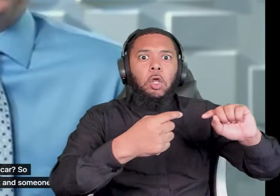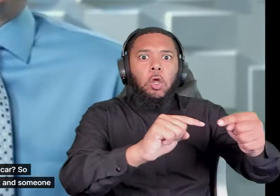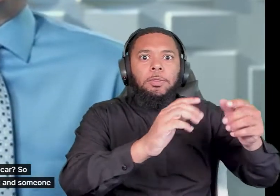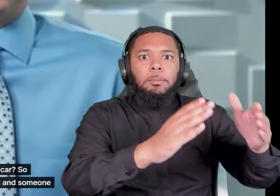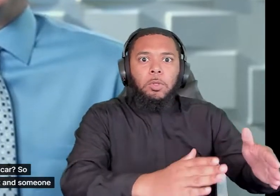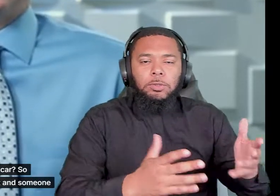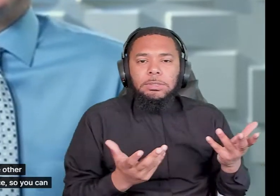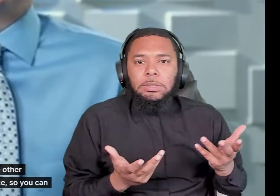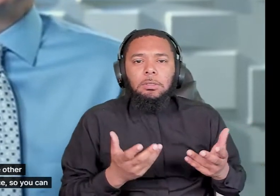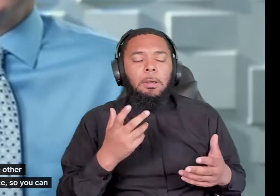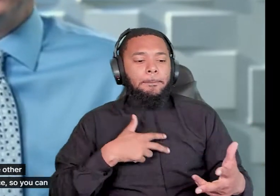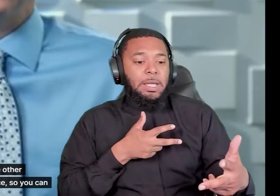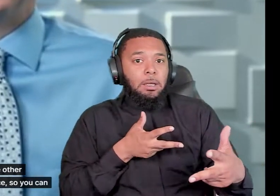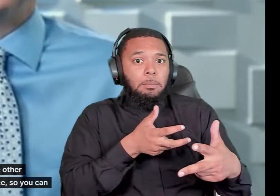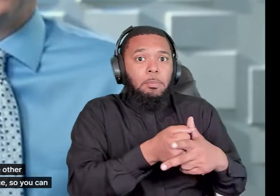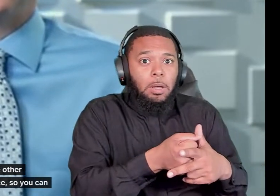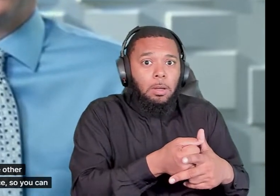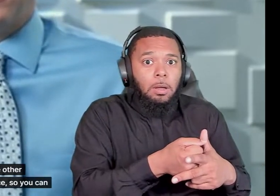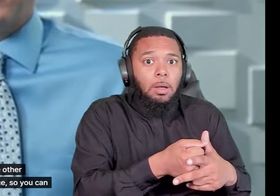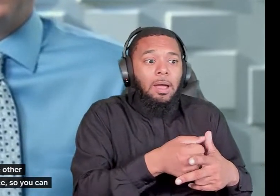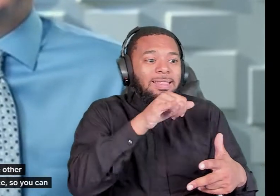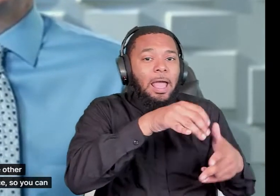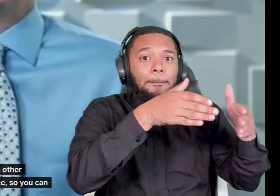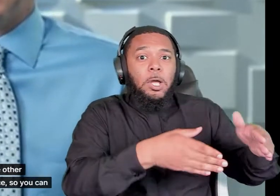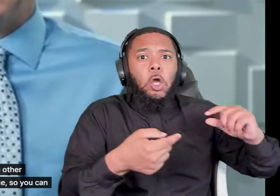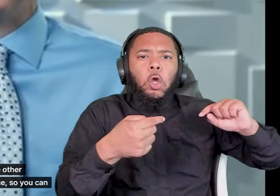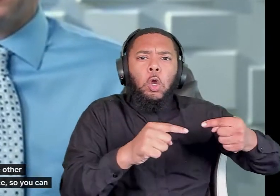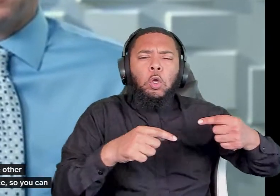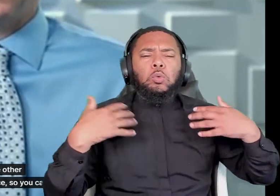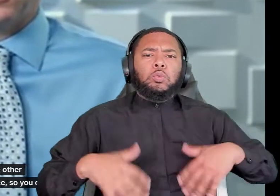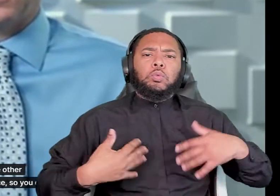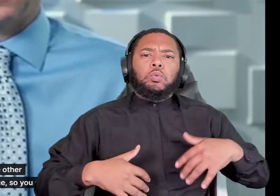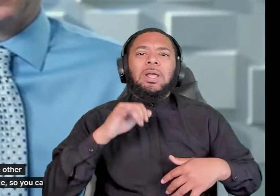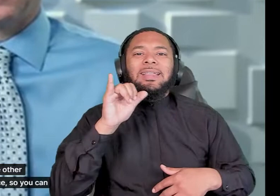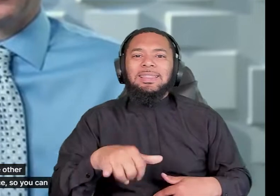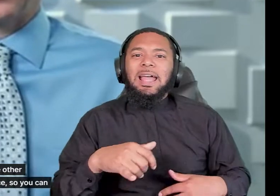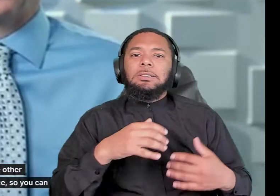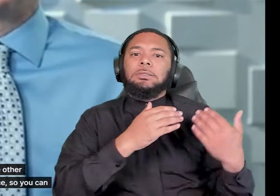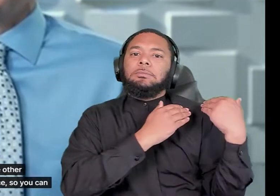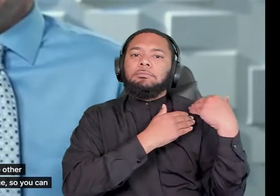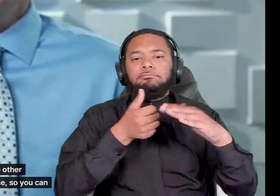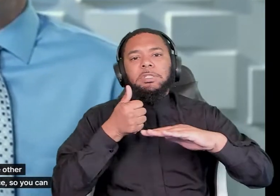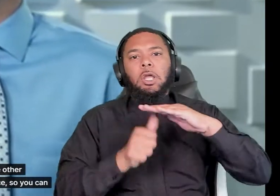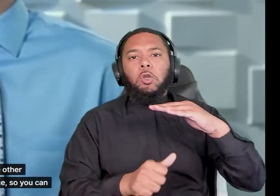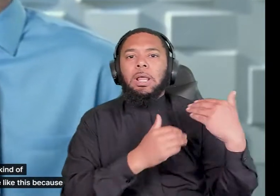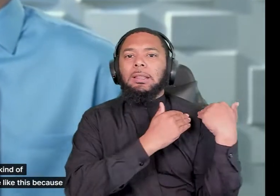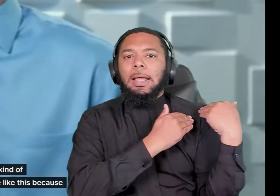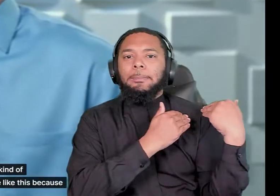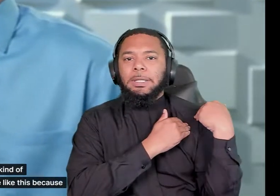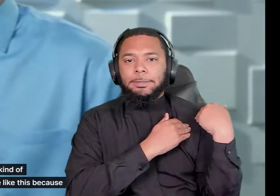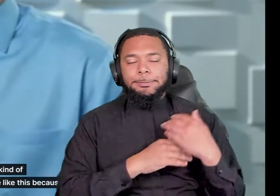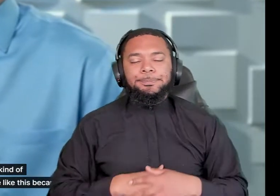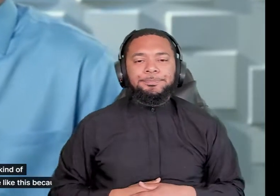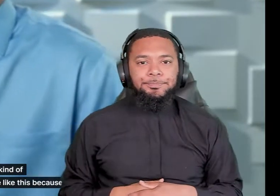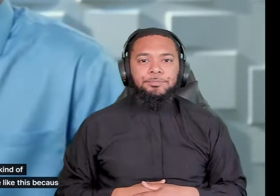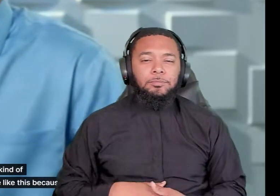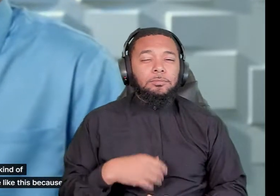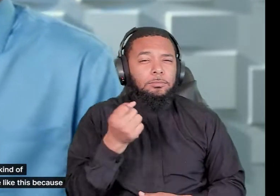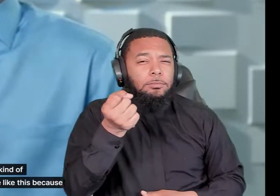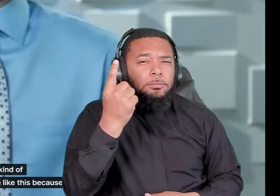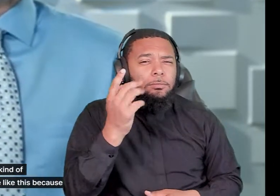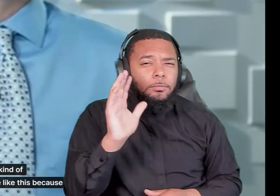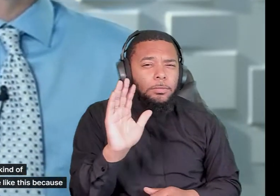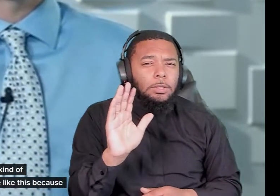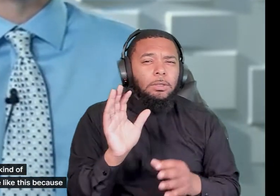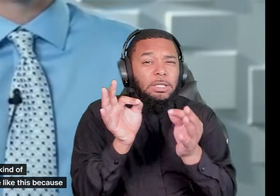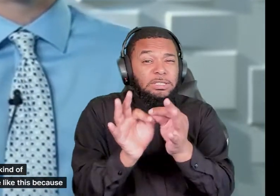accident and someone else is injured in the other car. That's liability insurance. So you can kind of see why it's